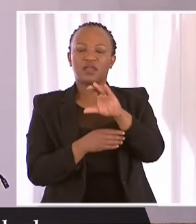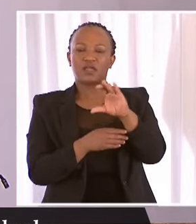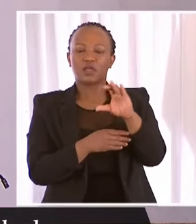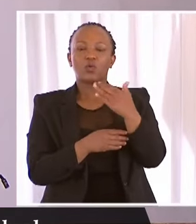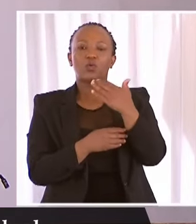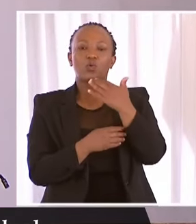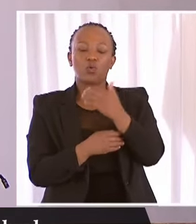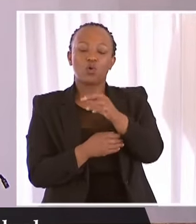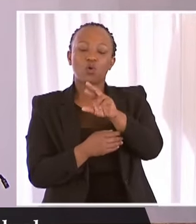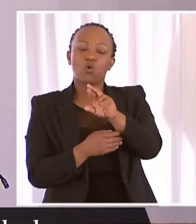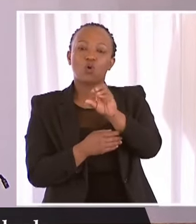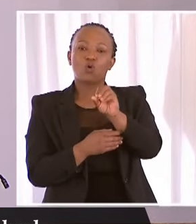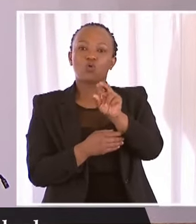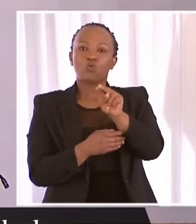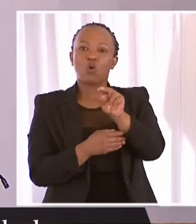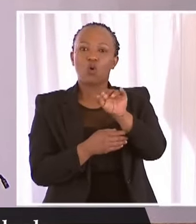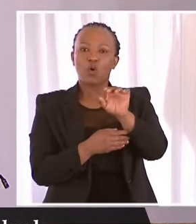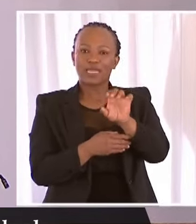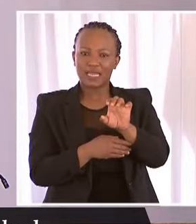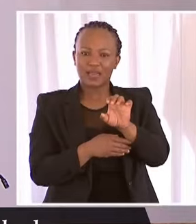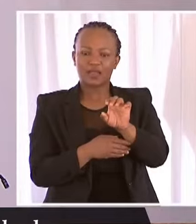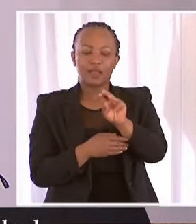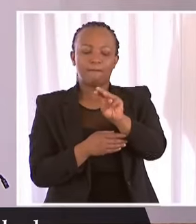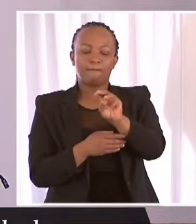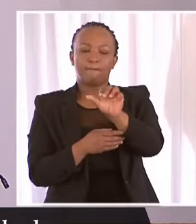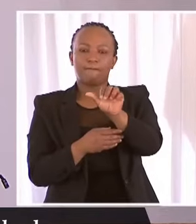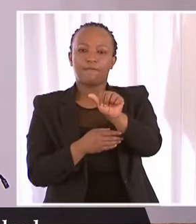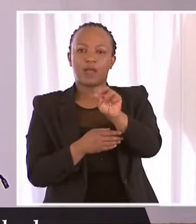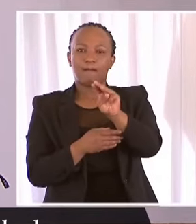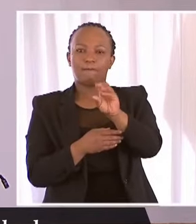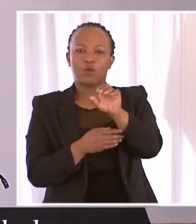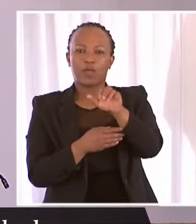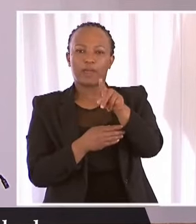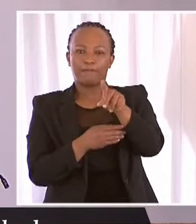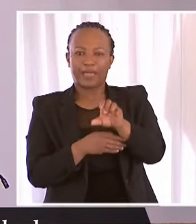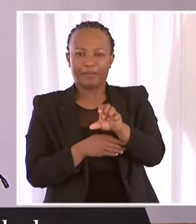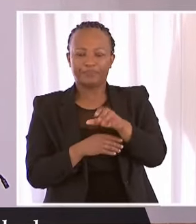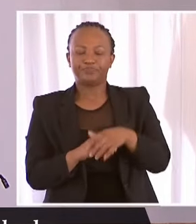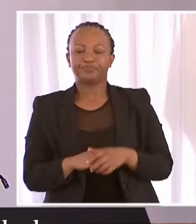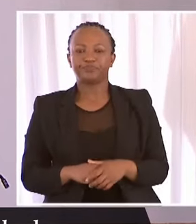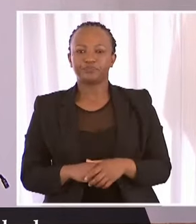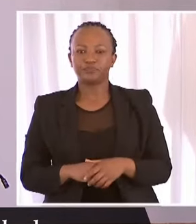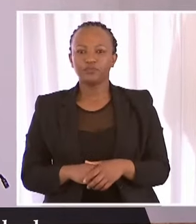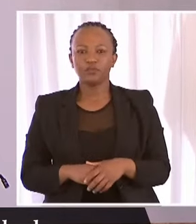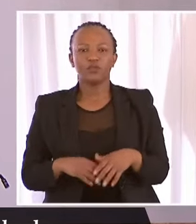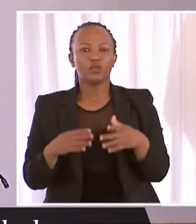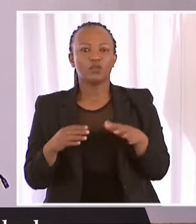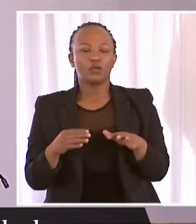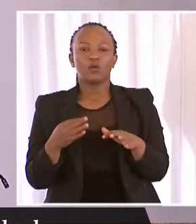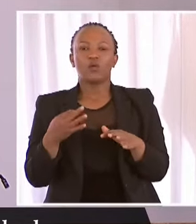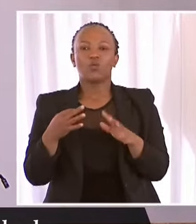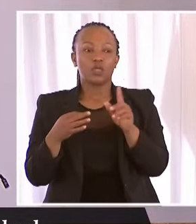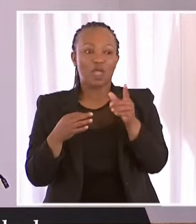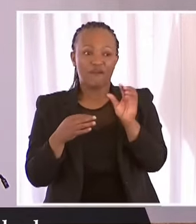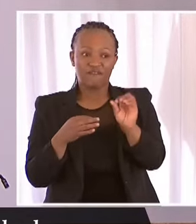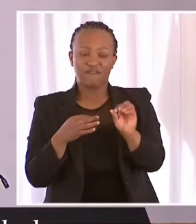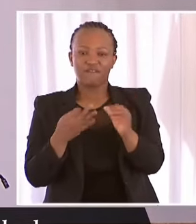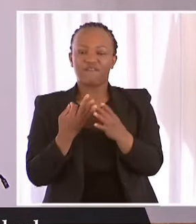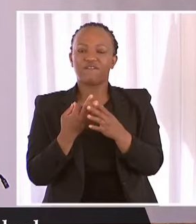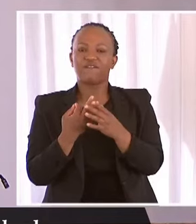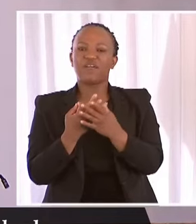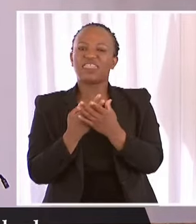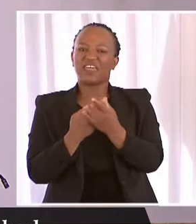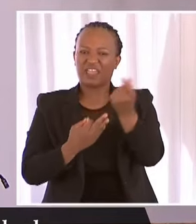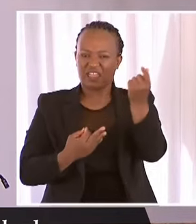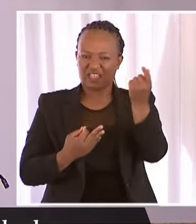Mamoepa. At the top of this team was a trio of Aziz, Sue van der